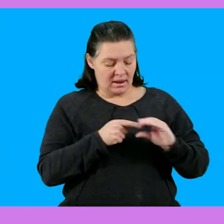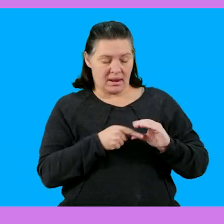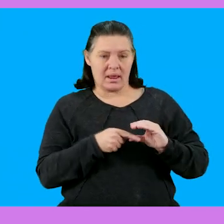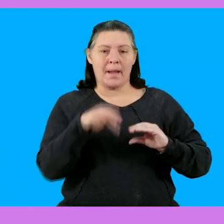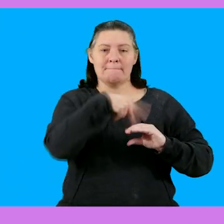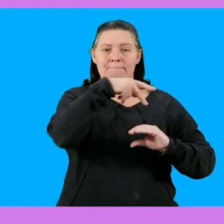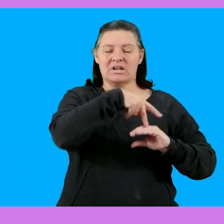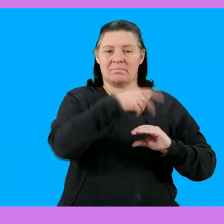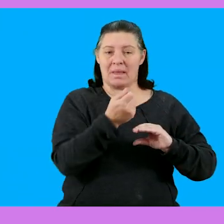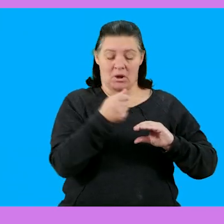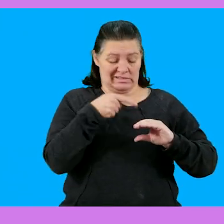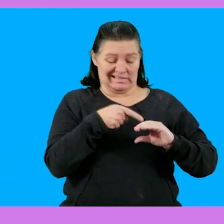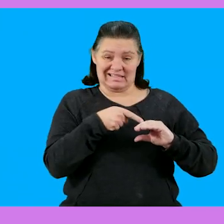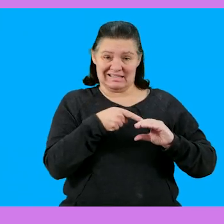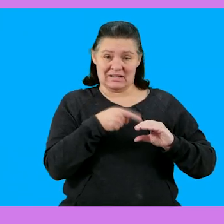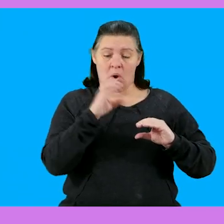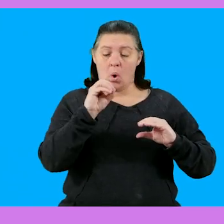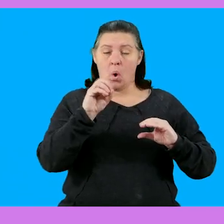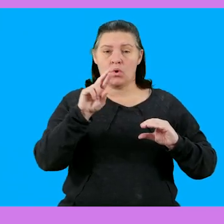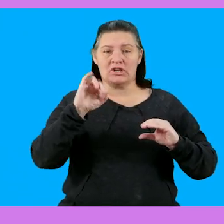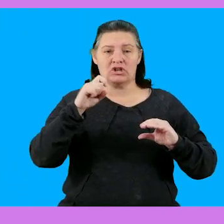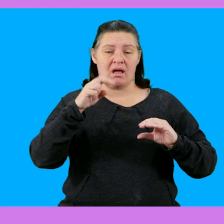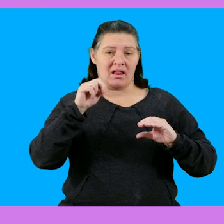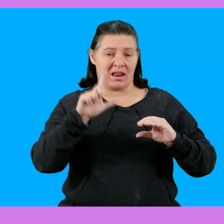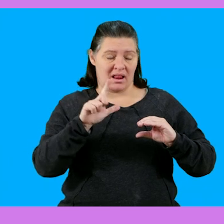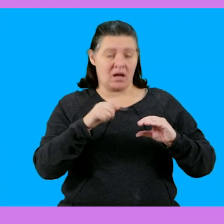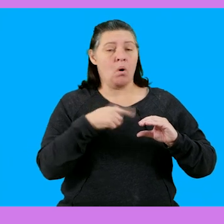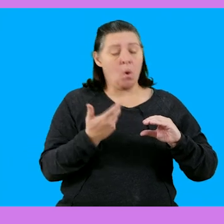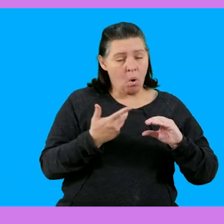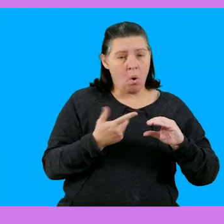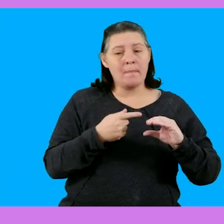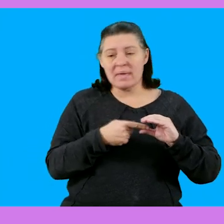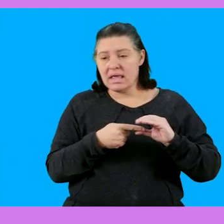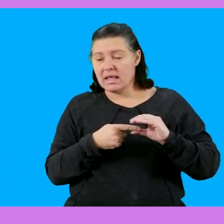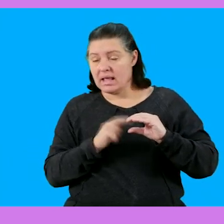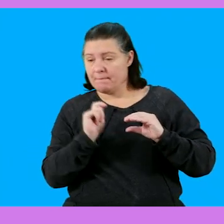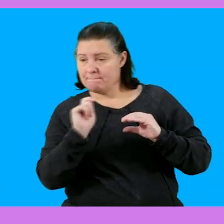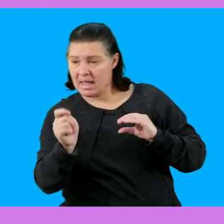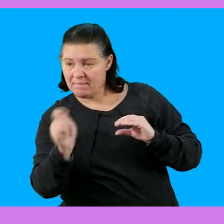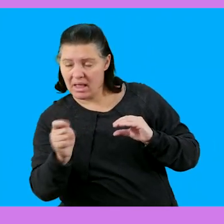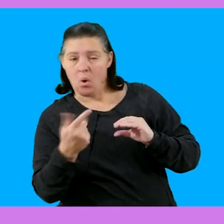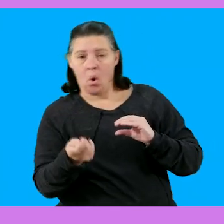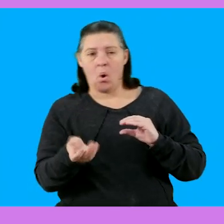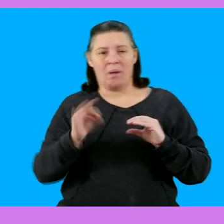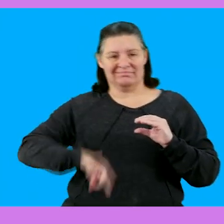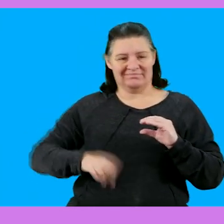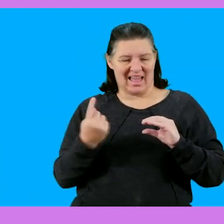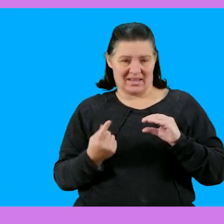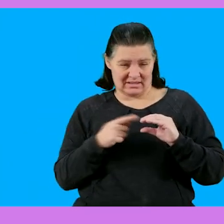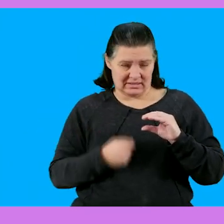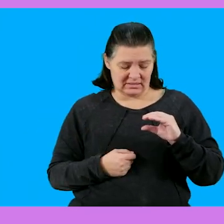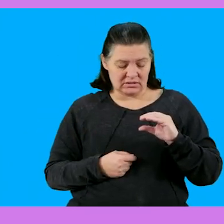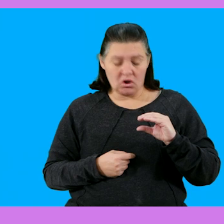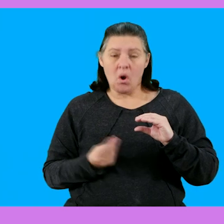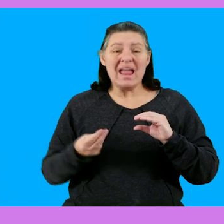amount, right? That's your principal amount due. Remember, it can also be interest that we earn, right? Then the interest remains the